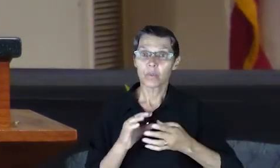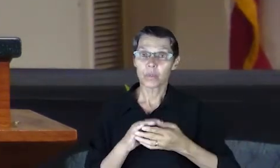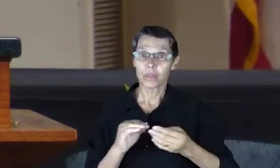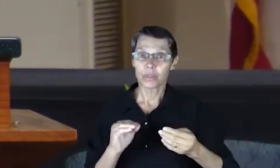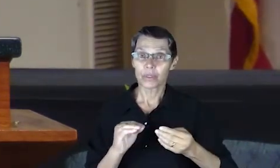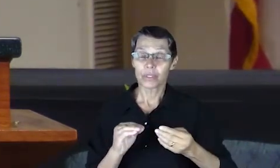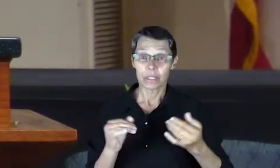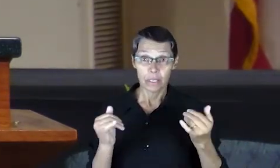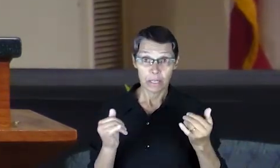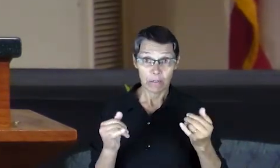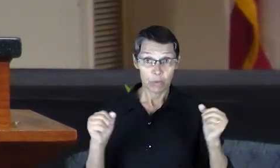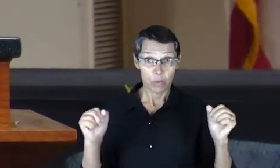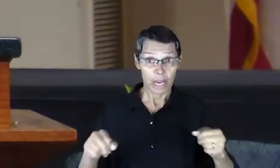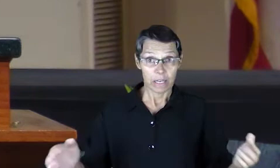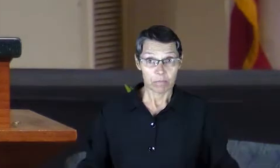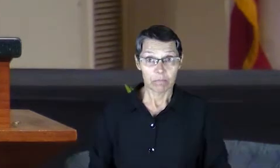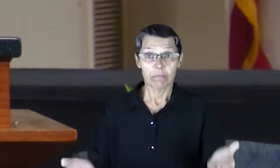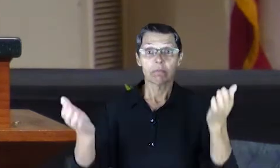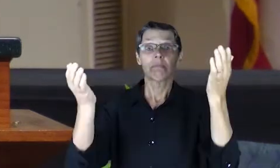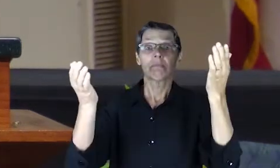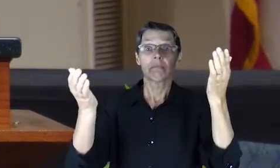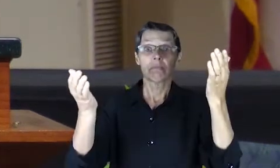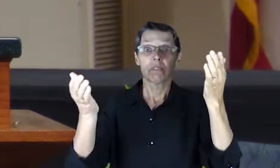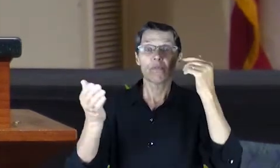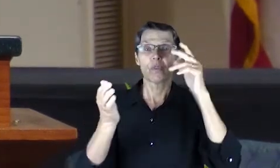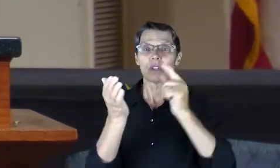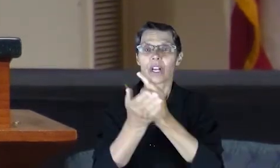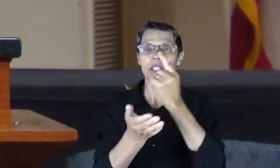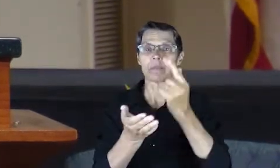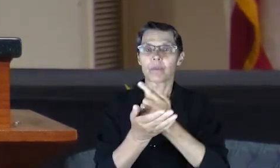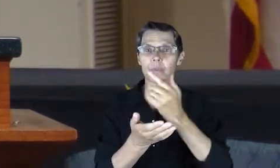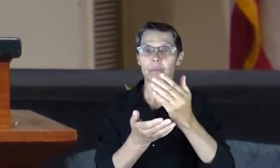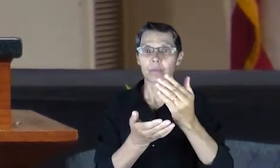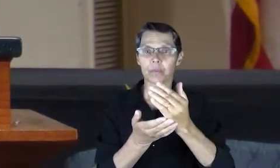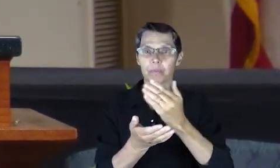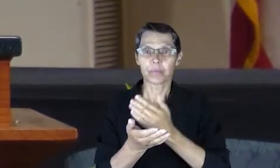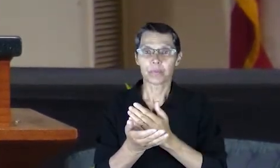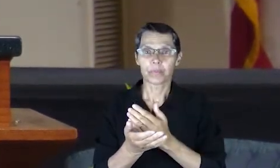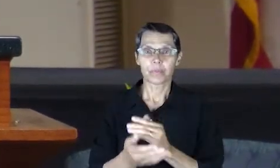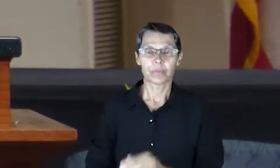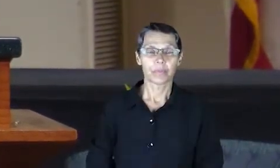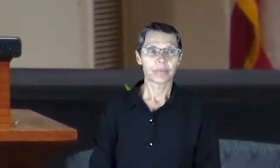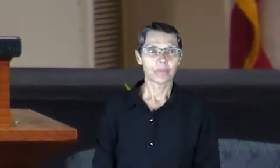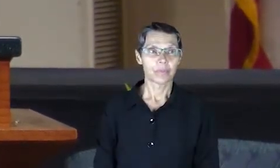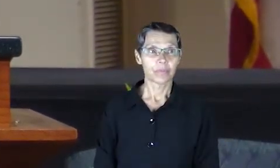words. If you would please stand, if you are able, for the gospel reading.